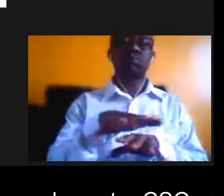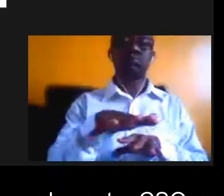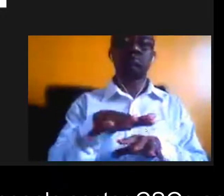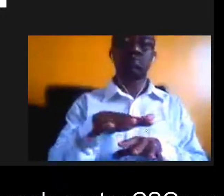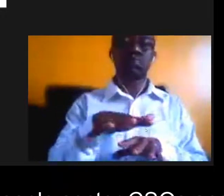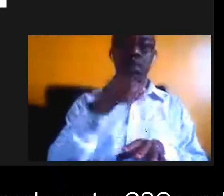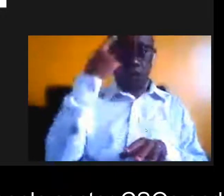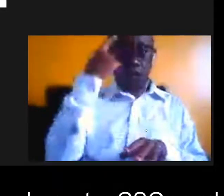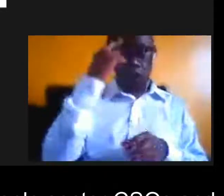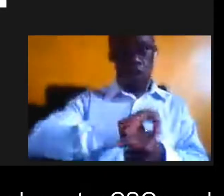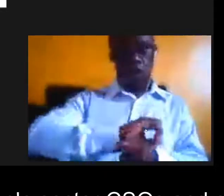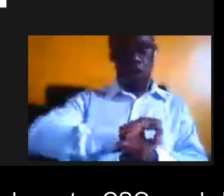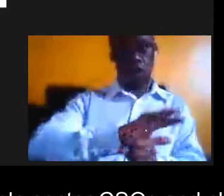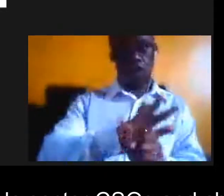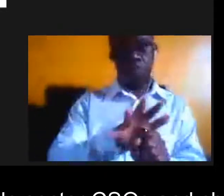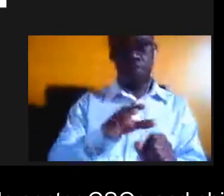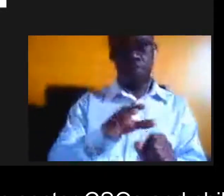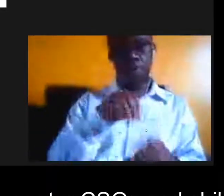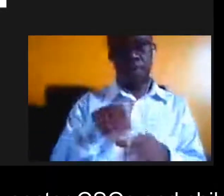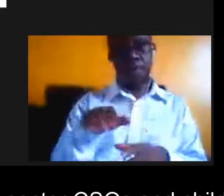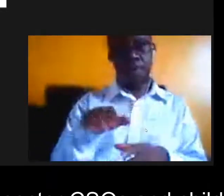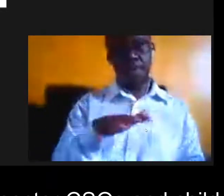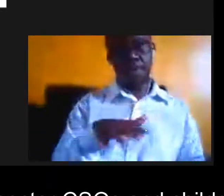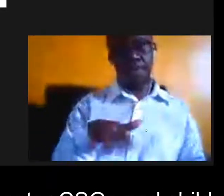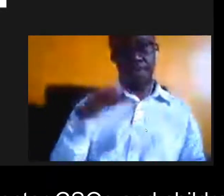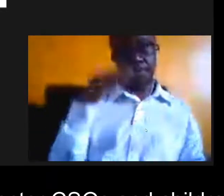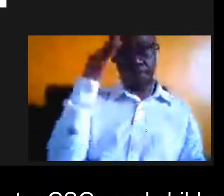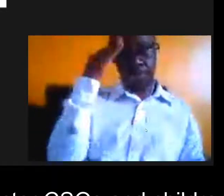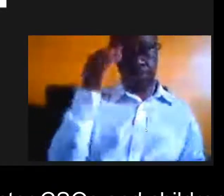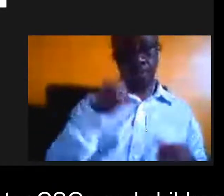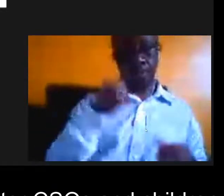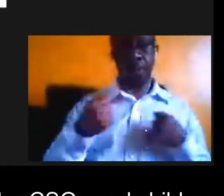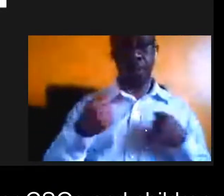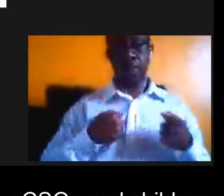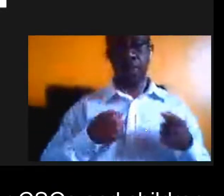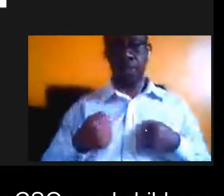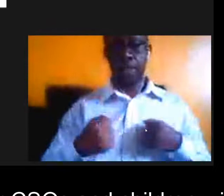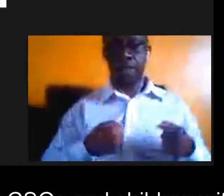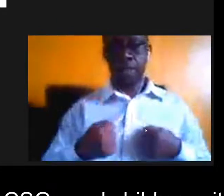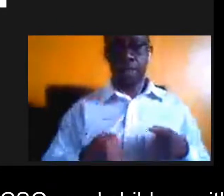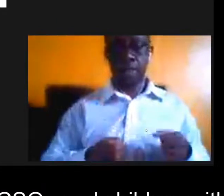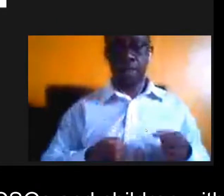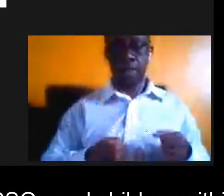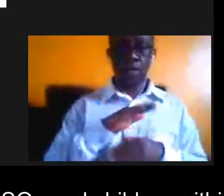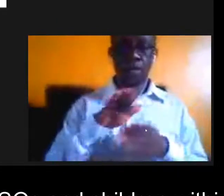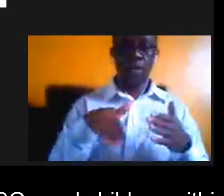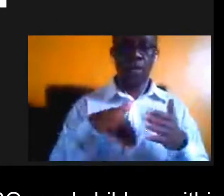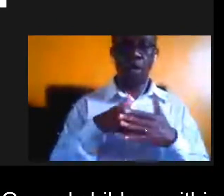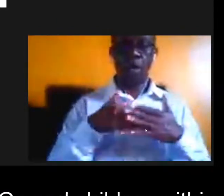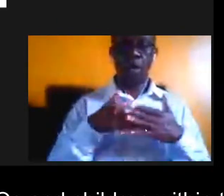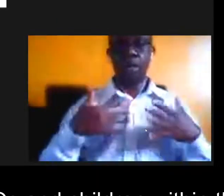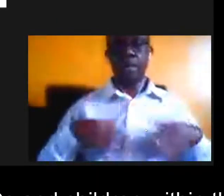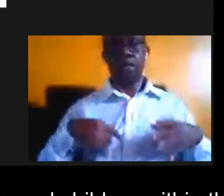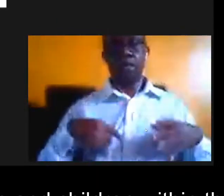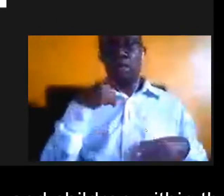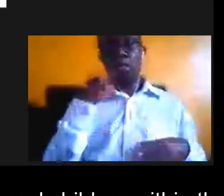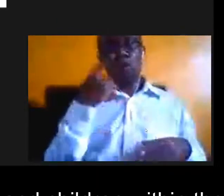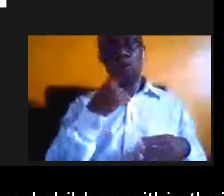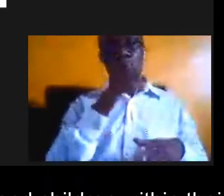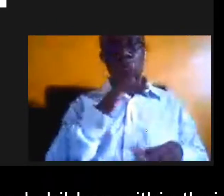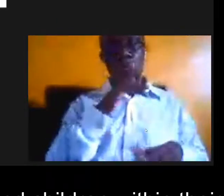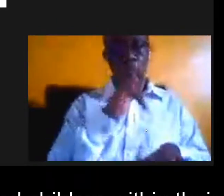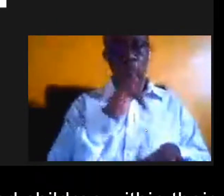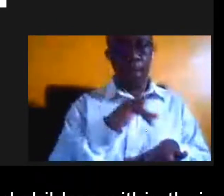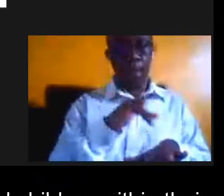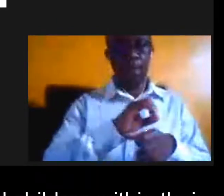in rural areas, because in Rwanda all people who are contaminated have been